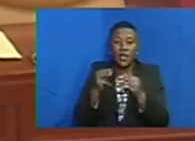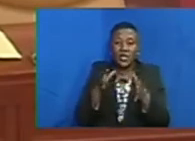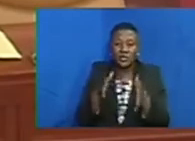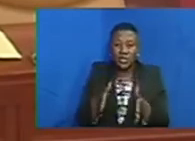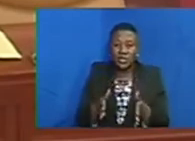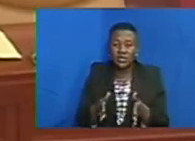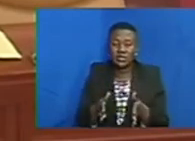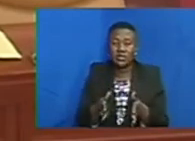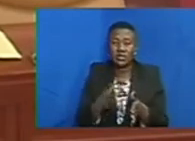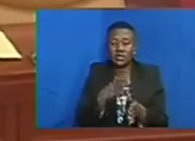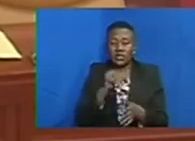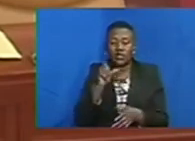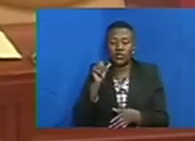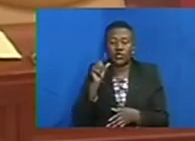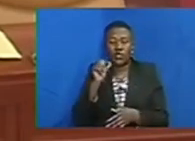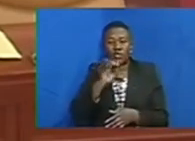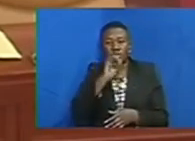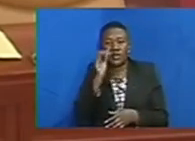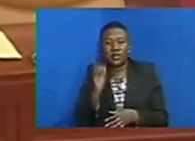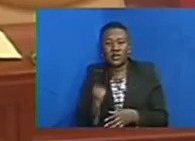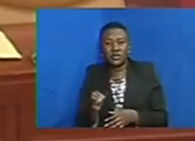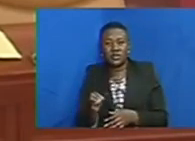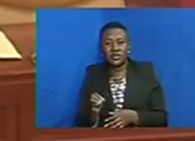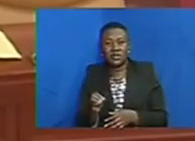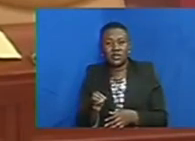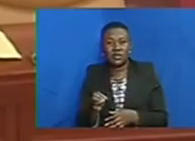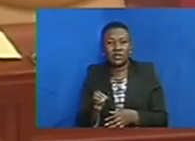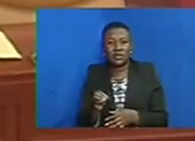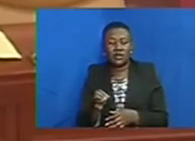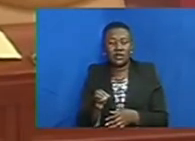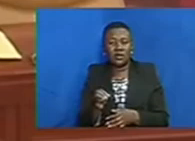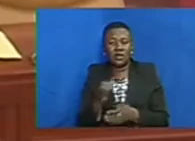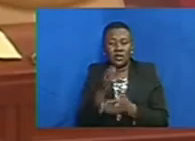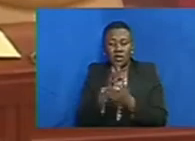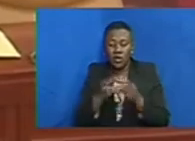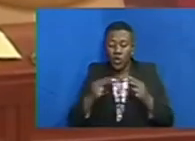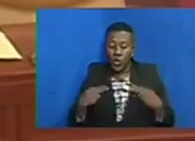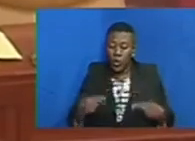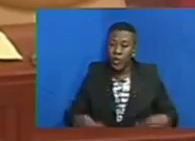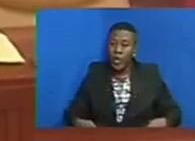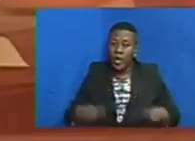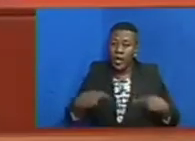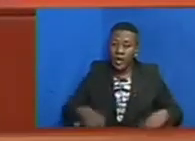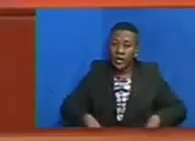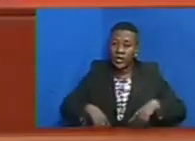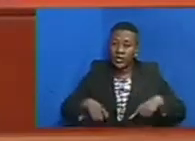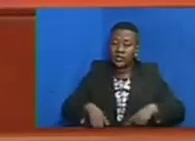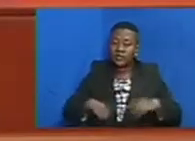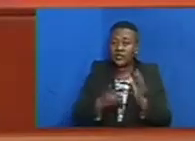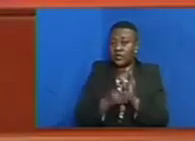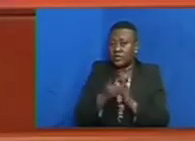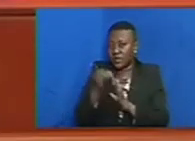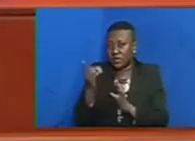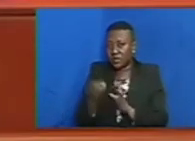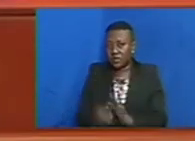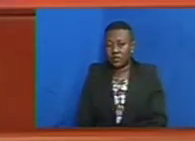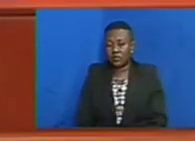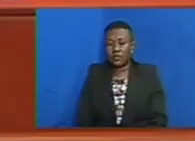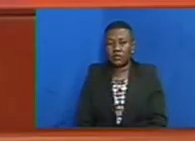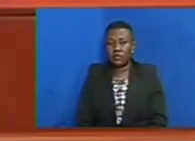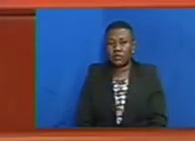and 20% was built to human settlement development and management and administration. Mr.